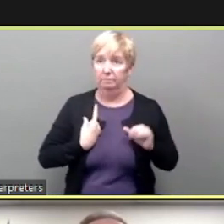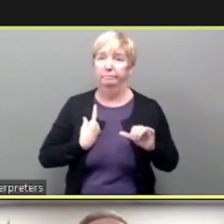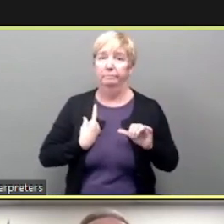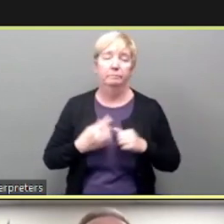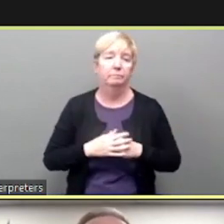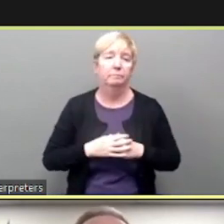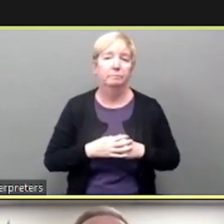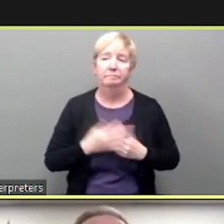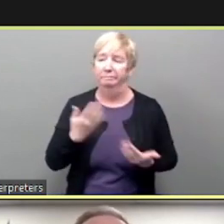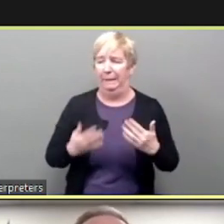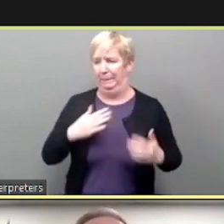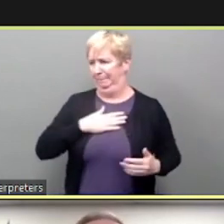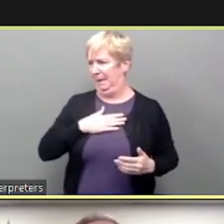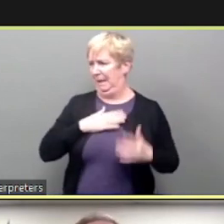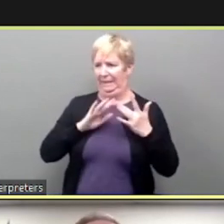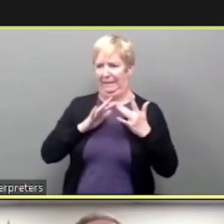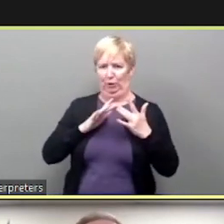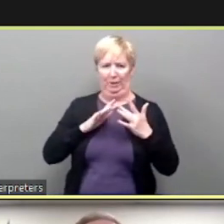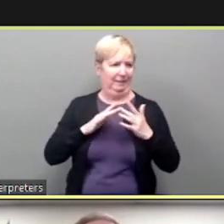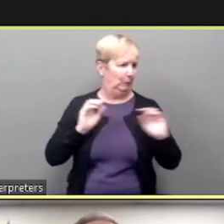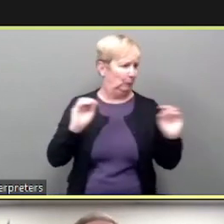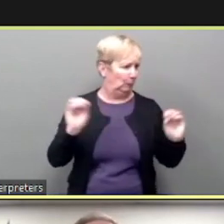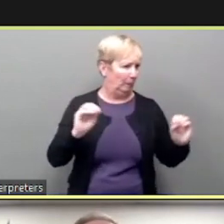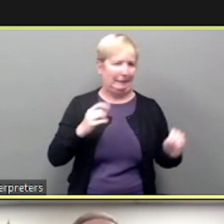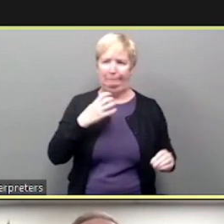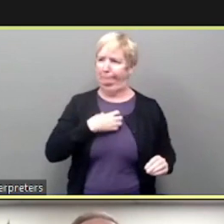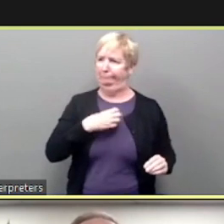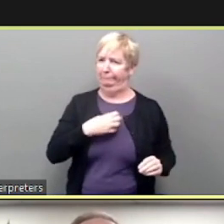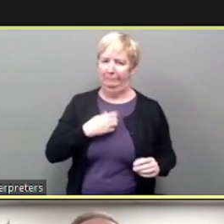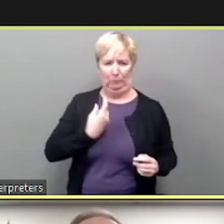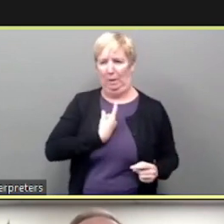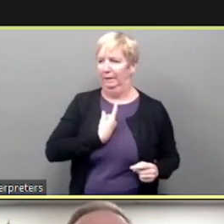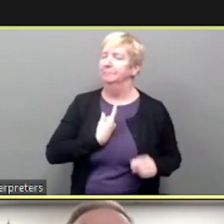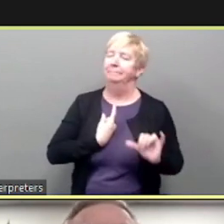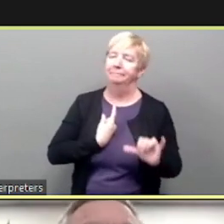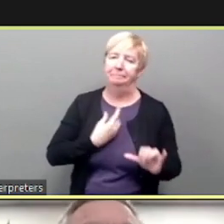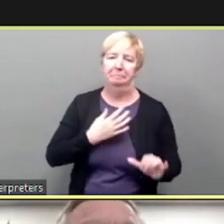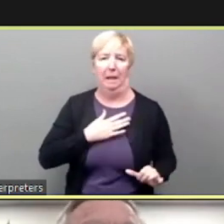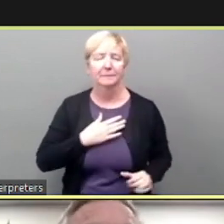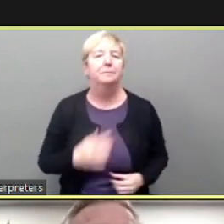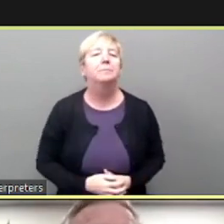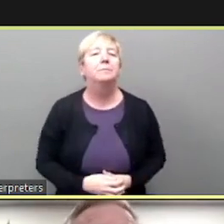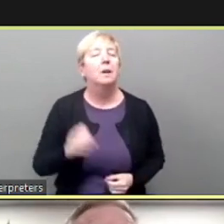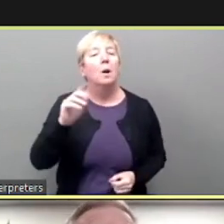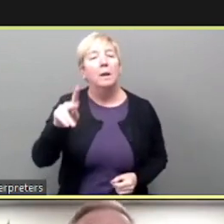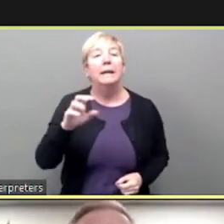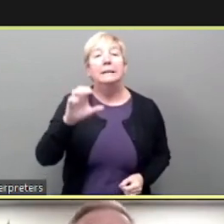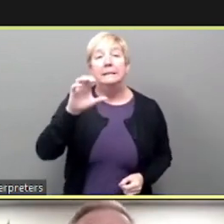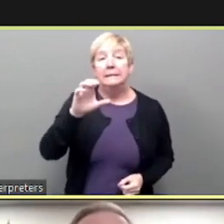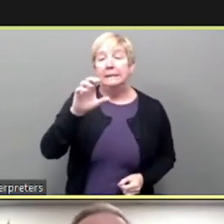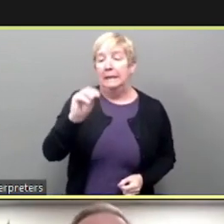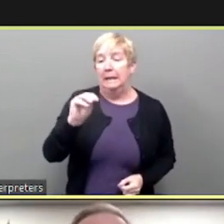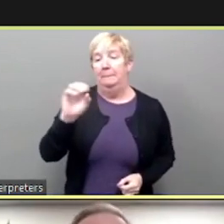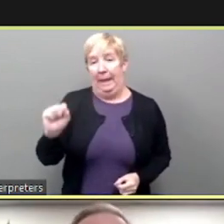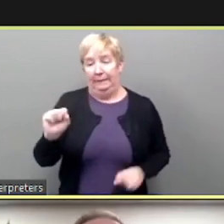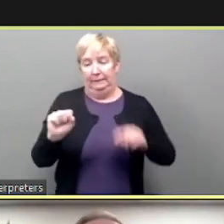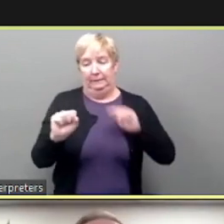It might be me. I'm not hearing anybody say anything. But CMS collects the nursing